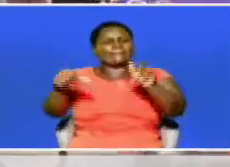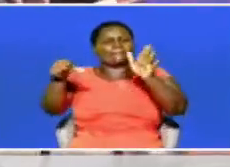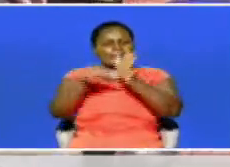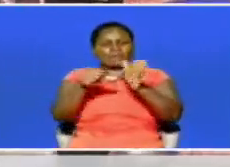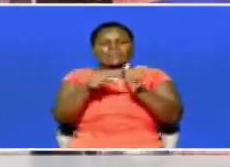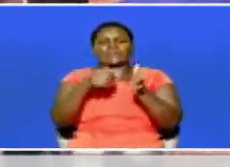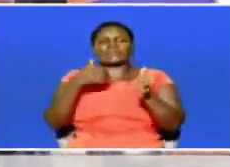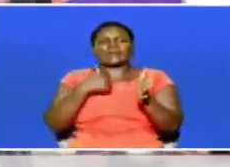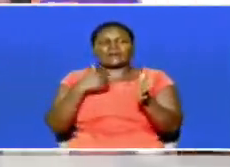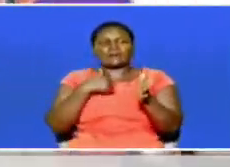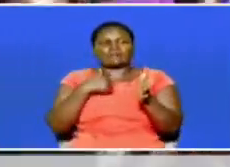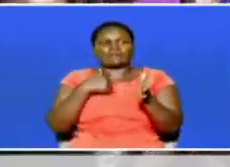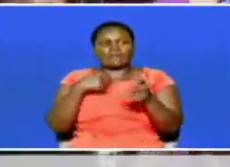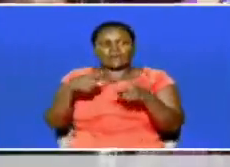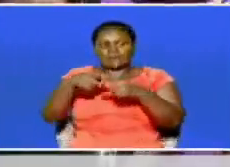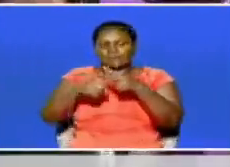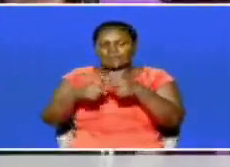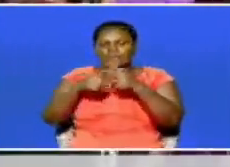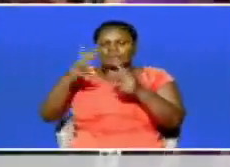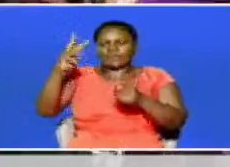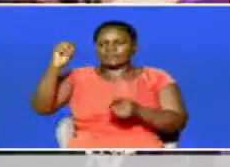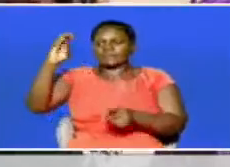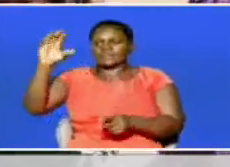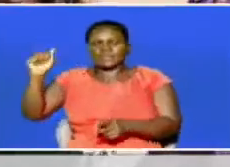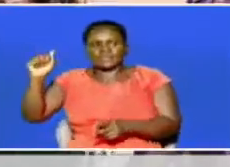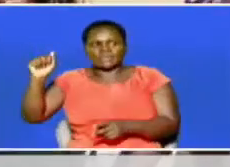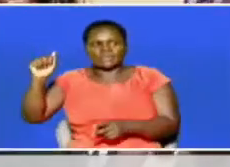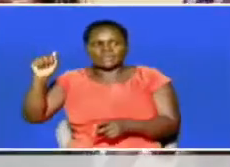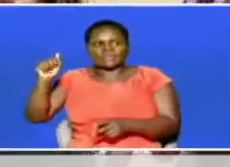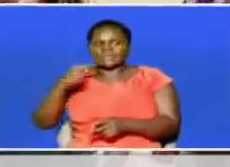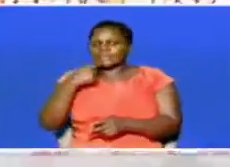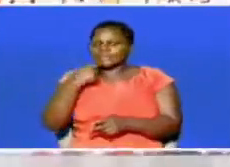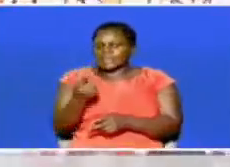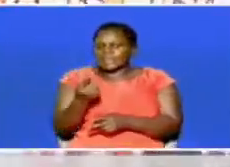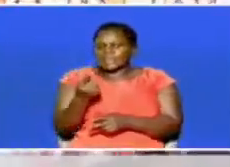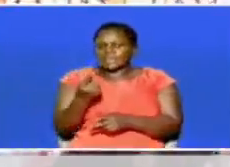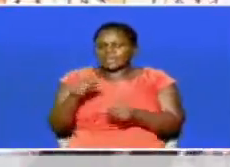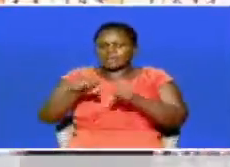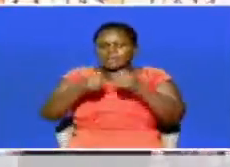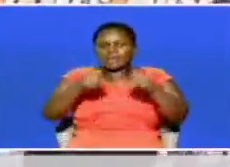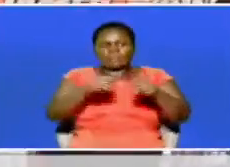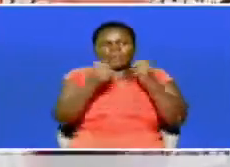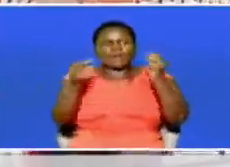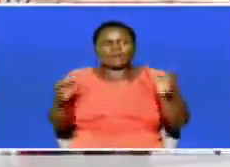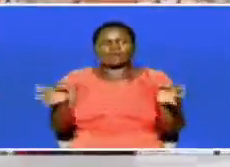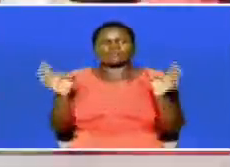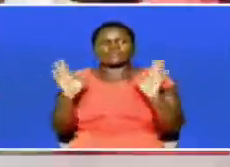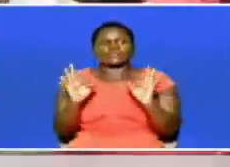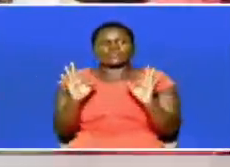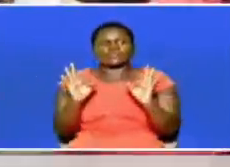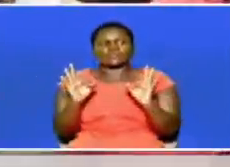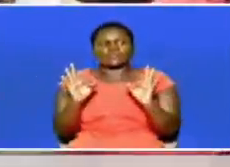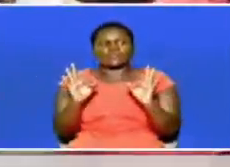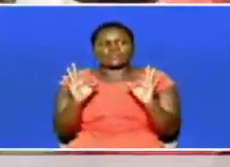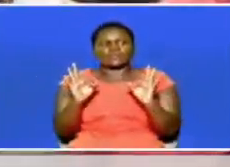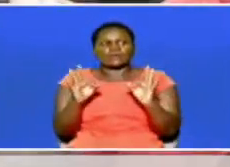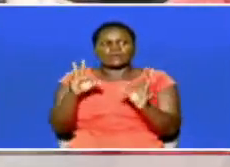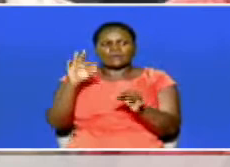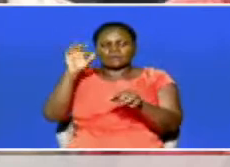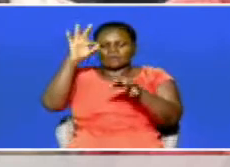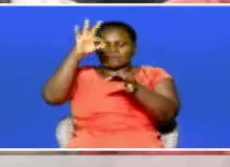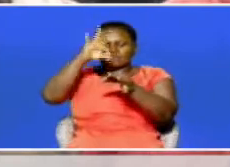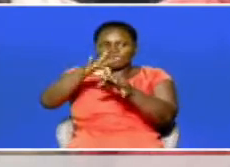faulted. Viwandani MCA David Wambua Mbithi alleging interference by party officials. Tulipiga